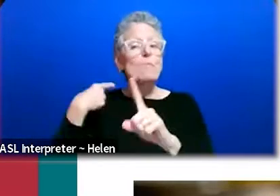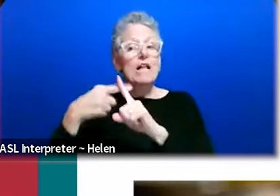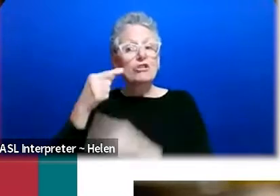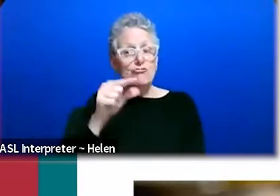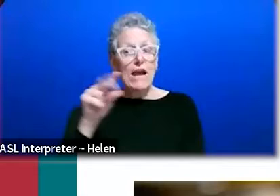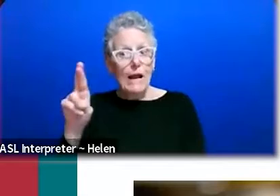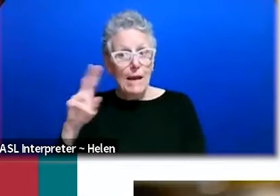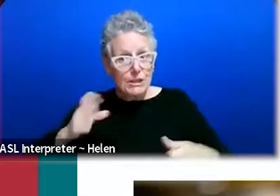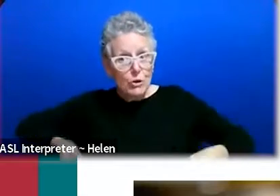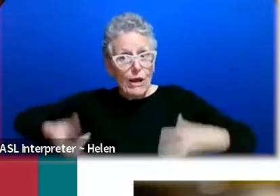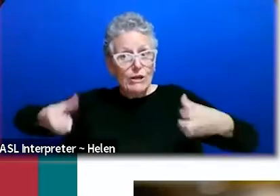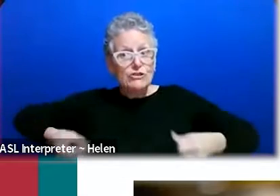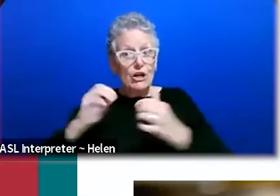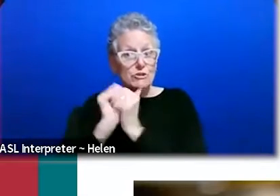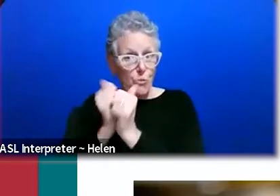Rapids wheelchair sports and